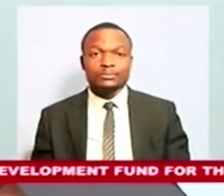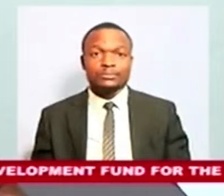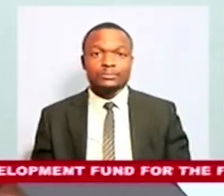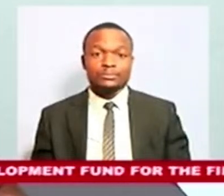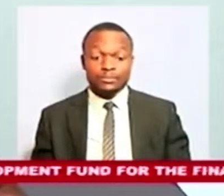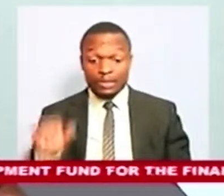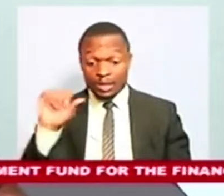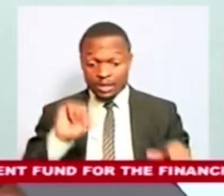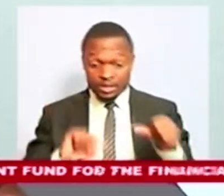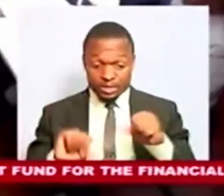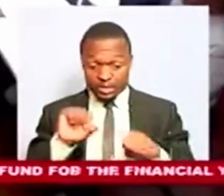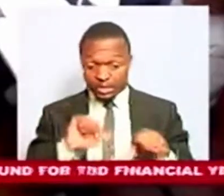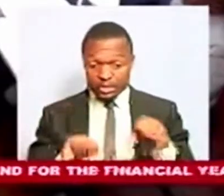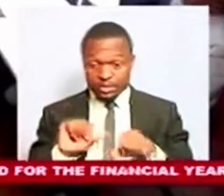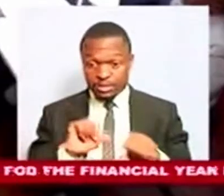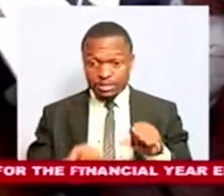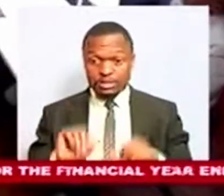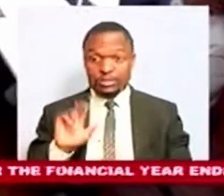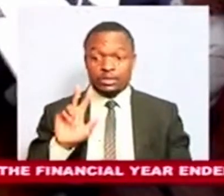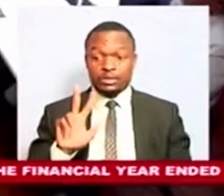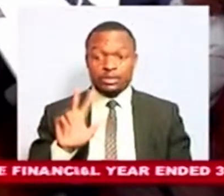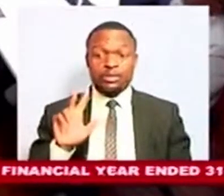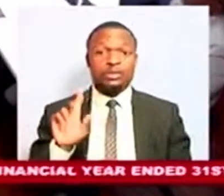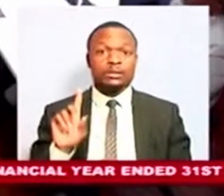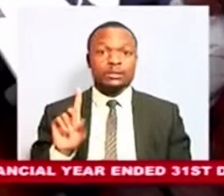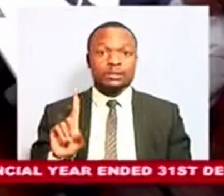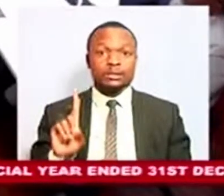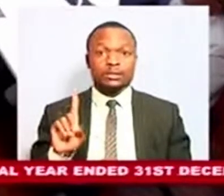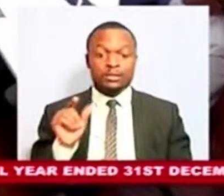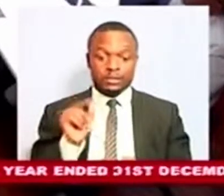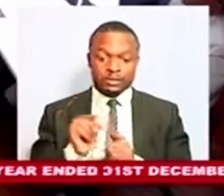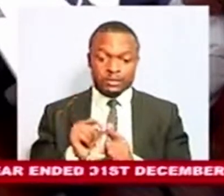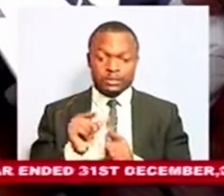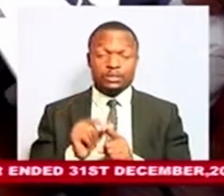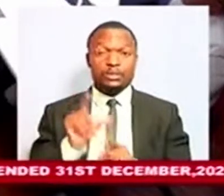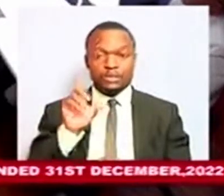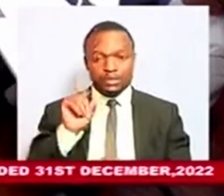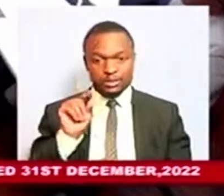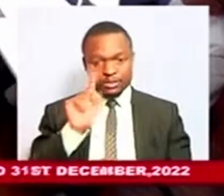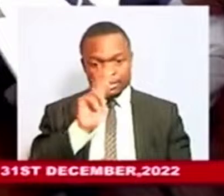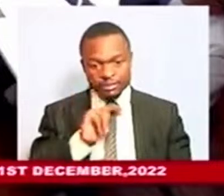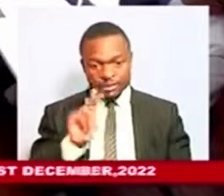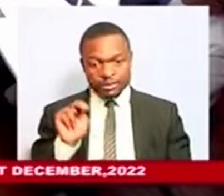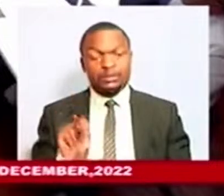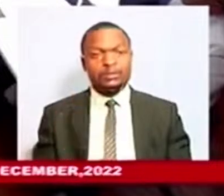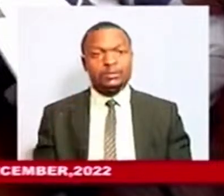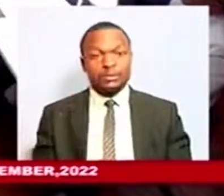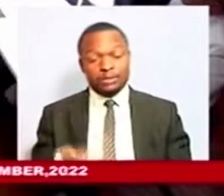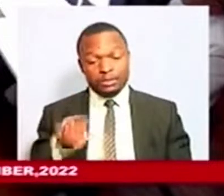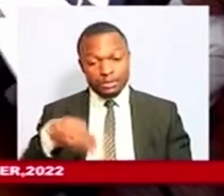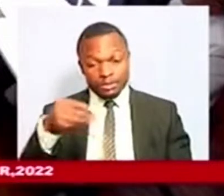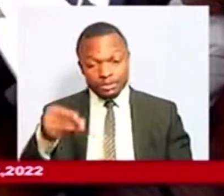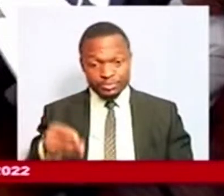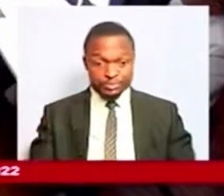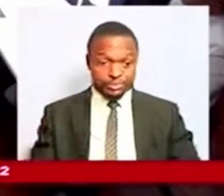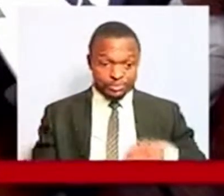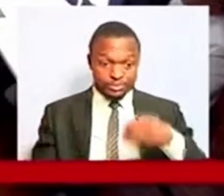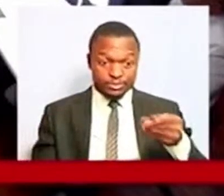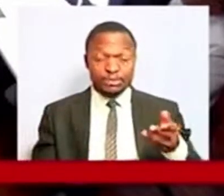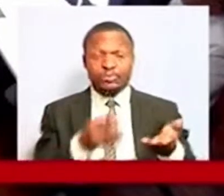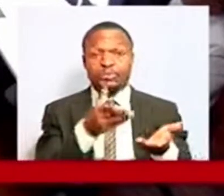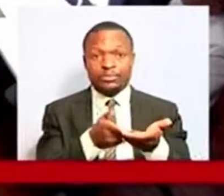The audit is as at 31st of December 2022. And the expenditure on